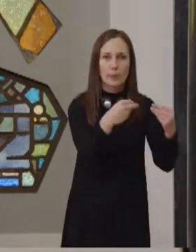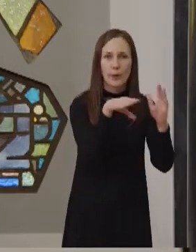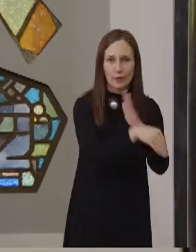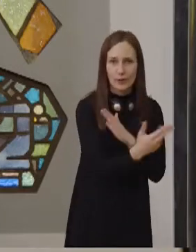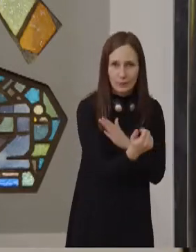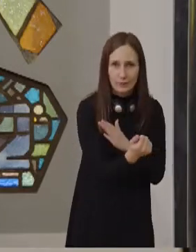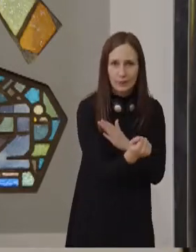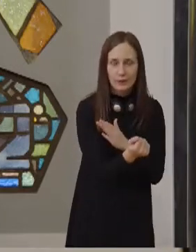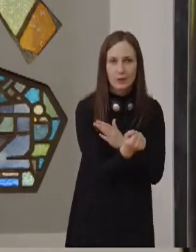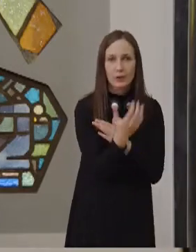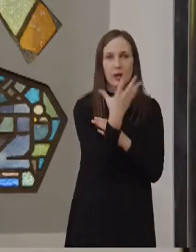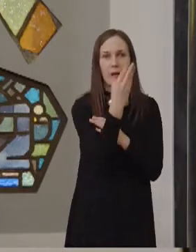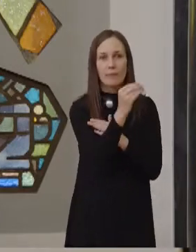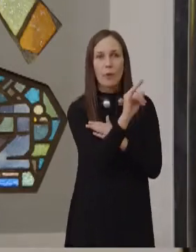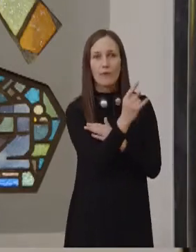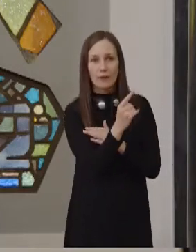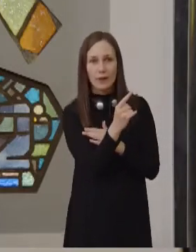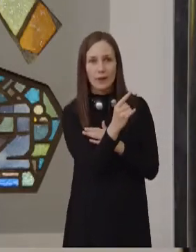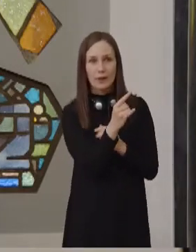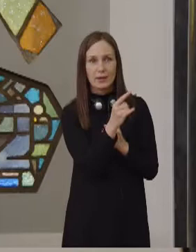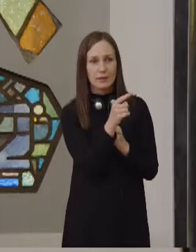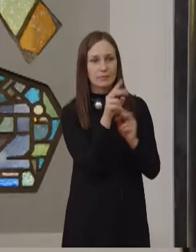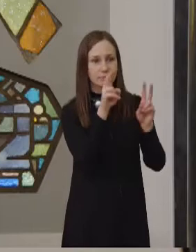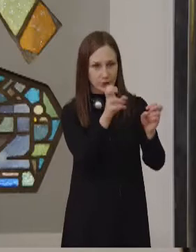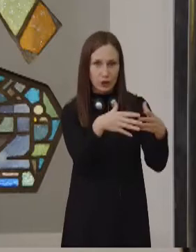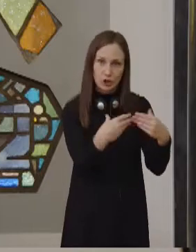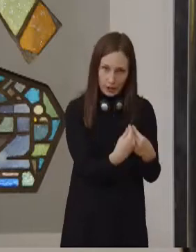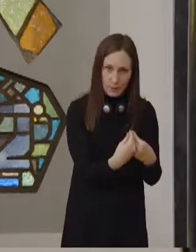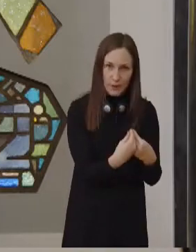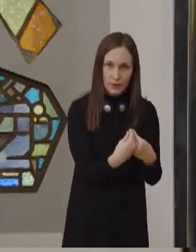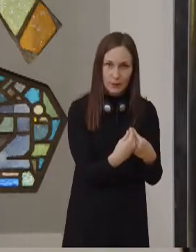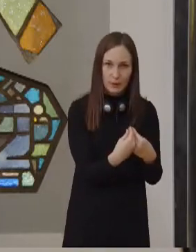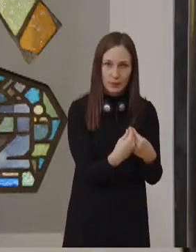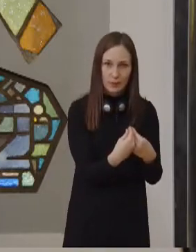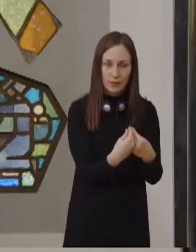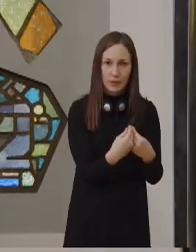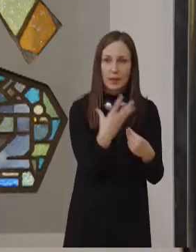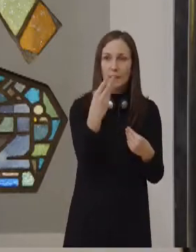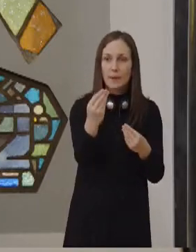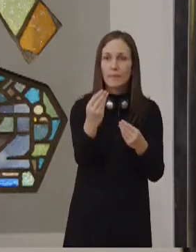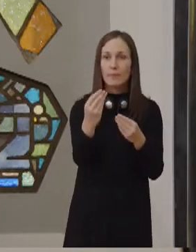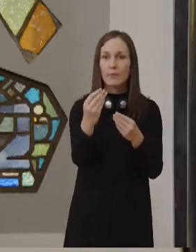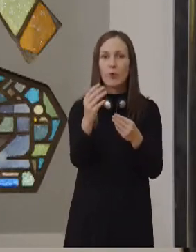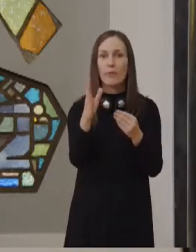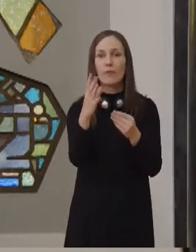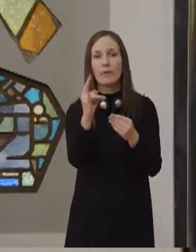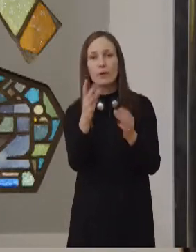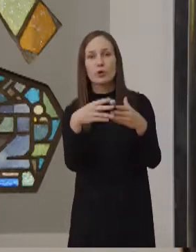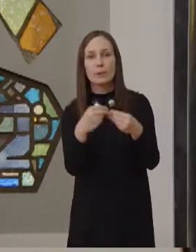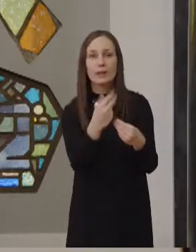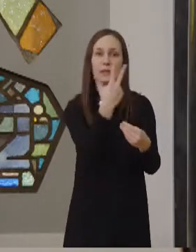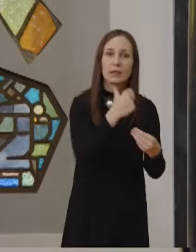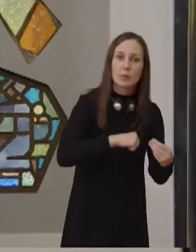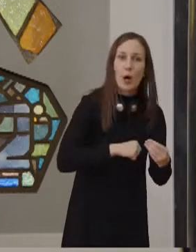lives in a two-women family. Is he a family to you, your child? So